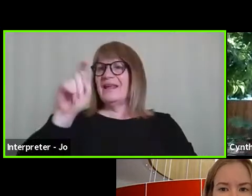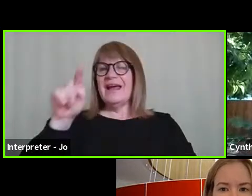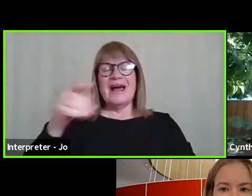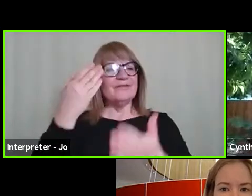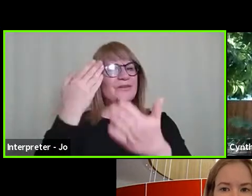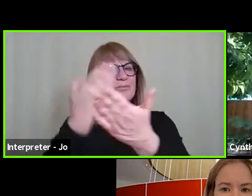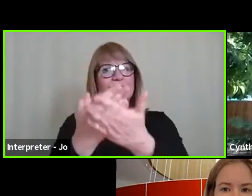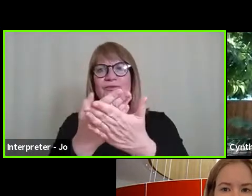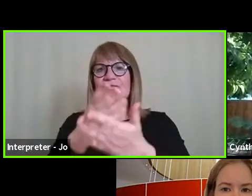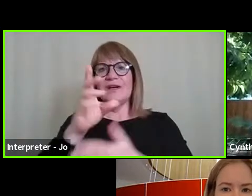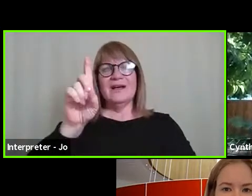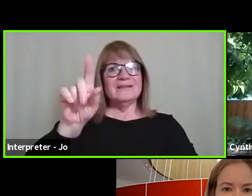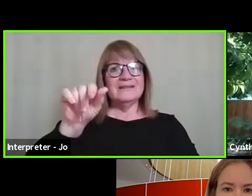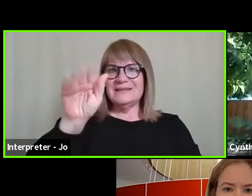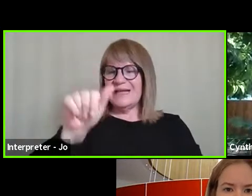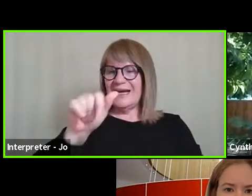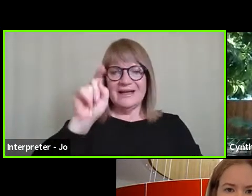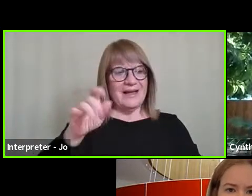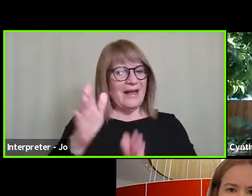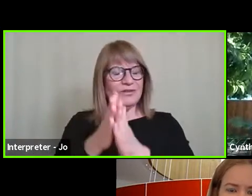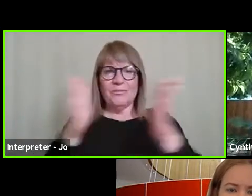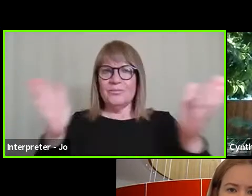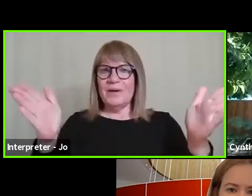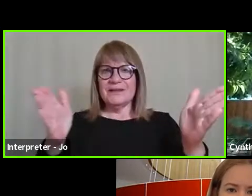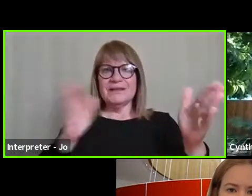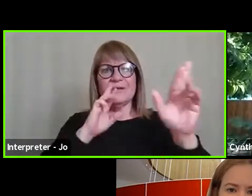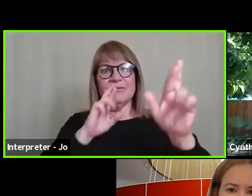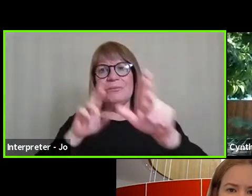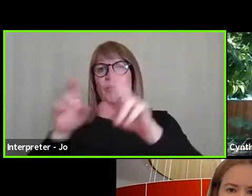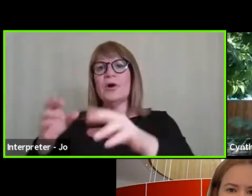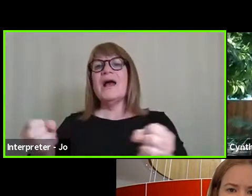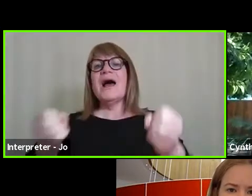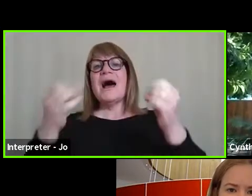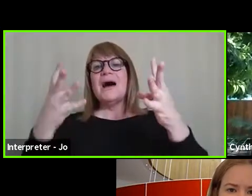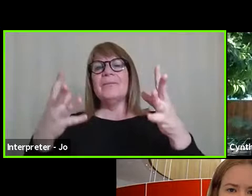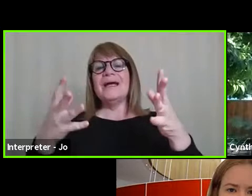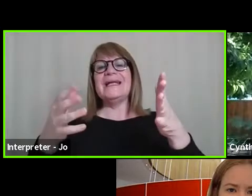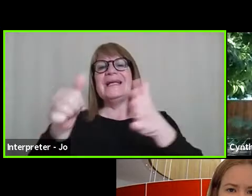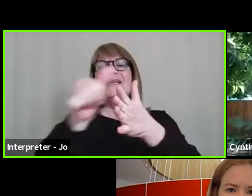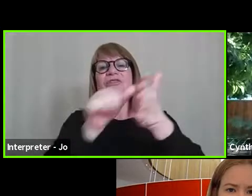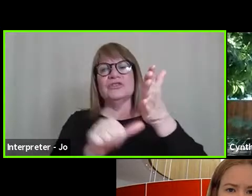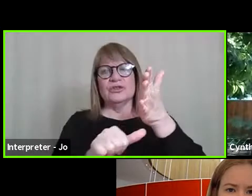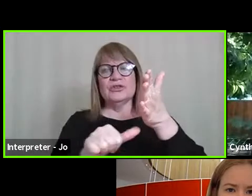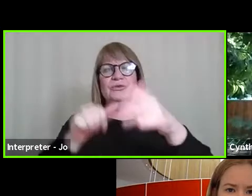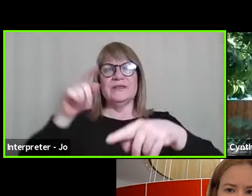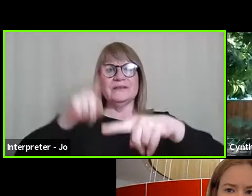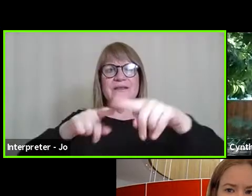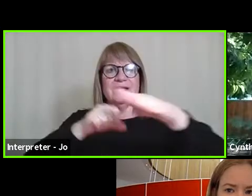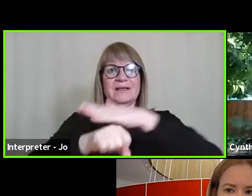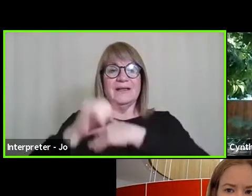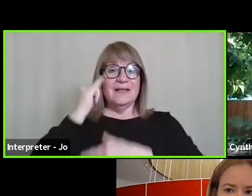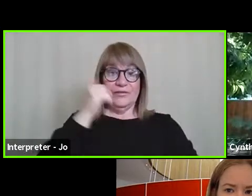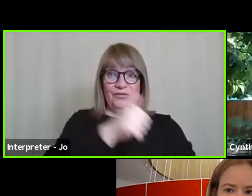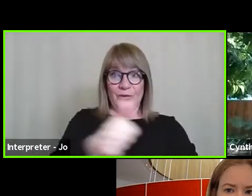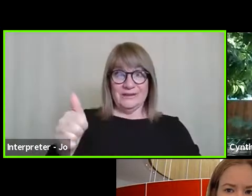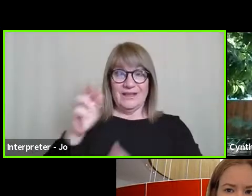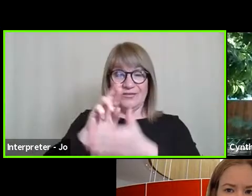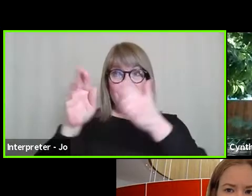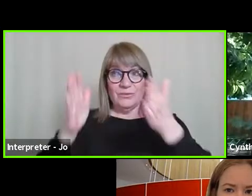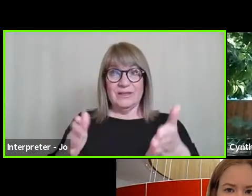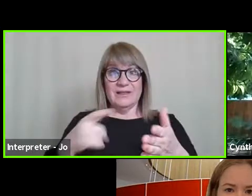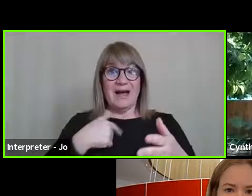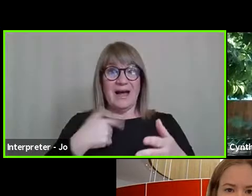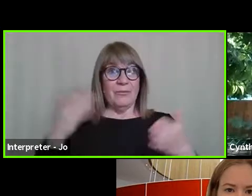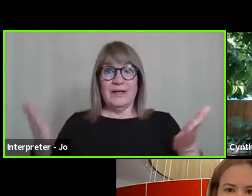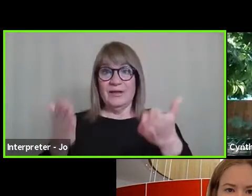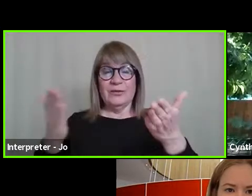now that they have to publicly record every year on every sterilization for folks who are researchers watching this i would encourage you to actually pull that data and look at